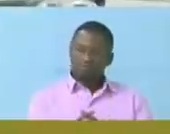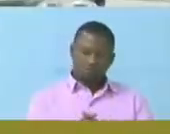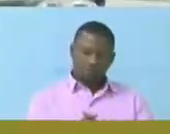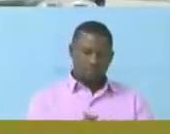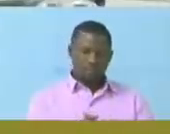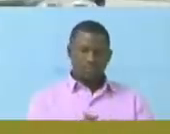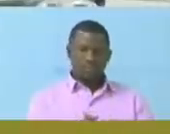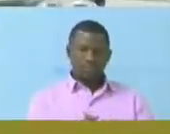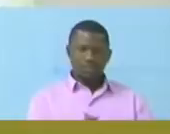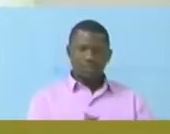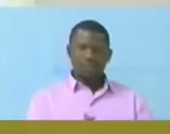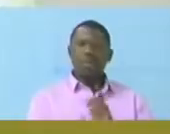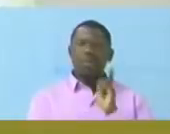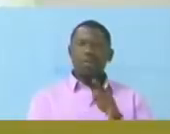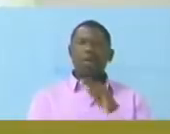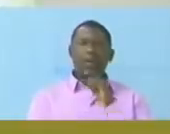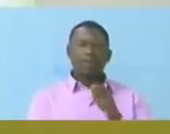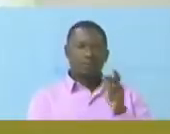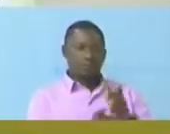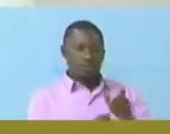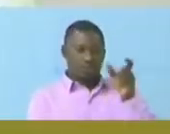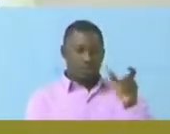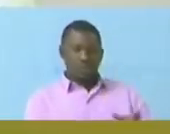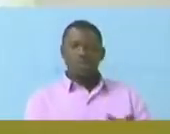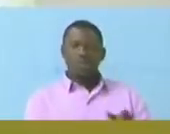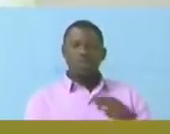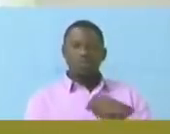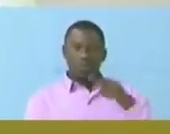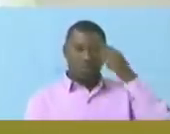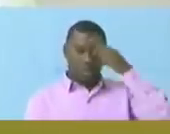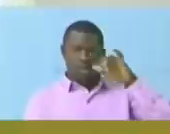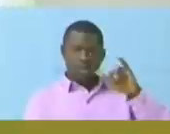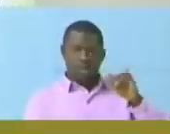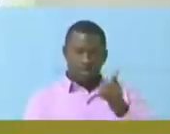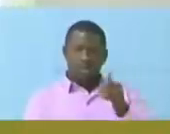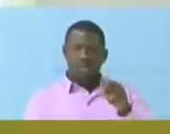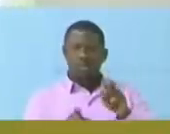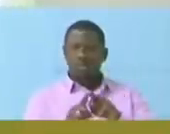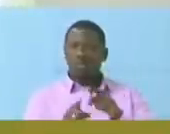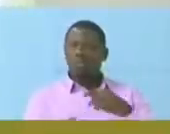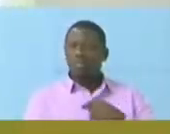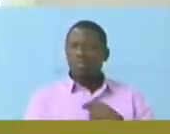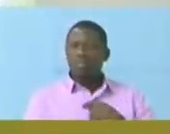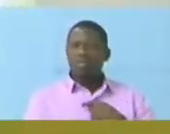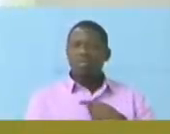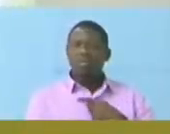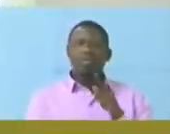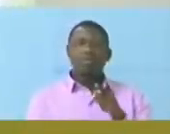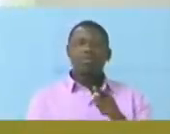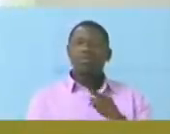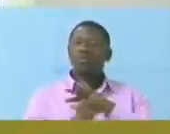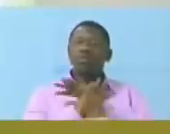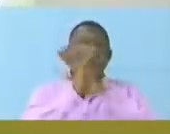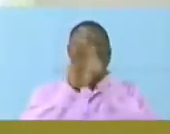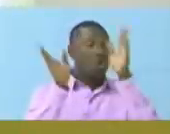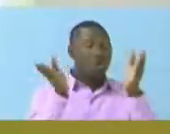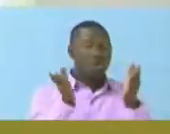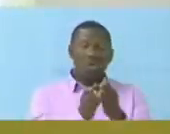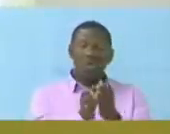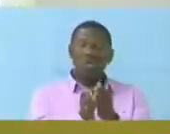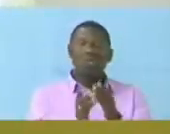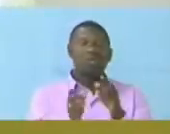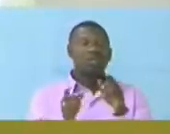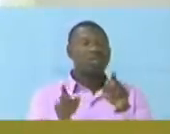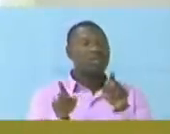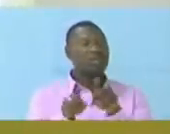But Mr. Witness, you would agree with me that in spite of all this, human rights violations continue to